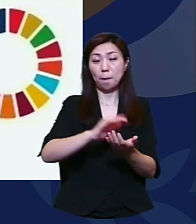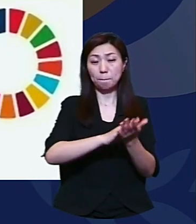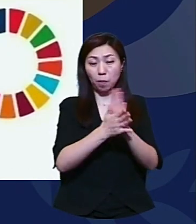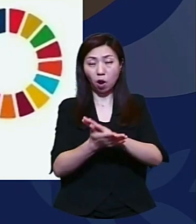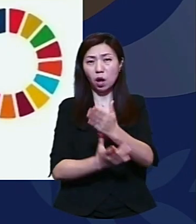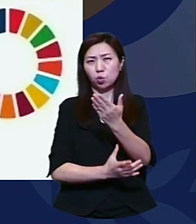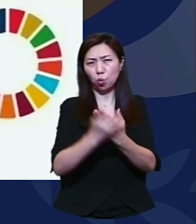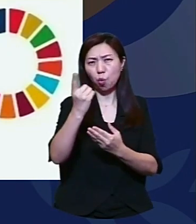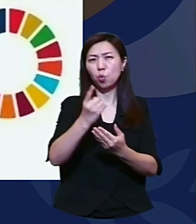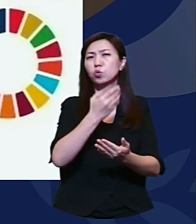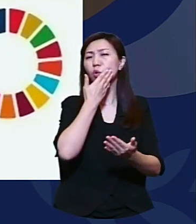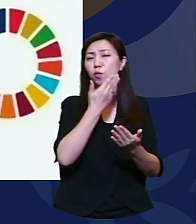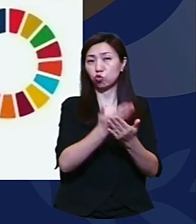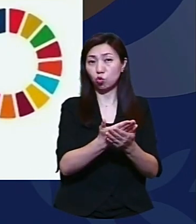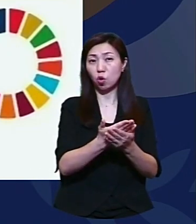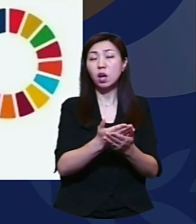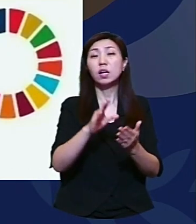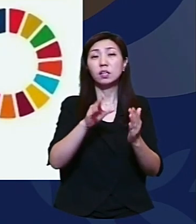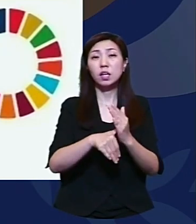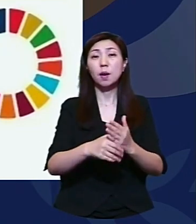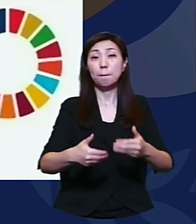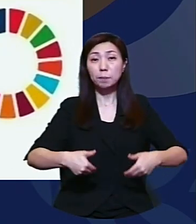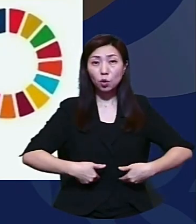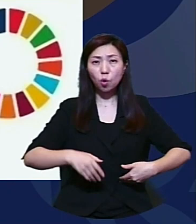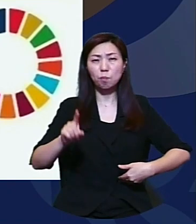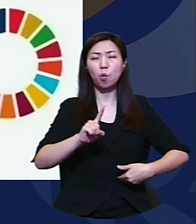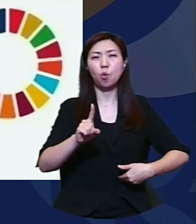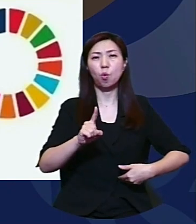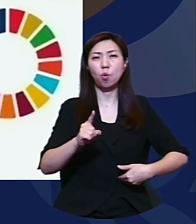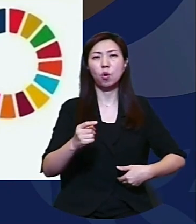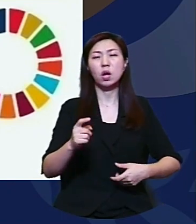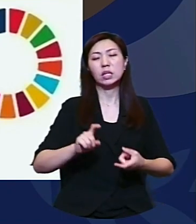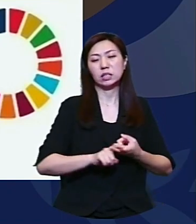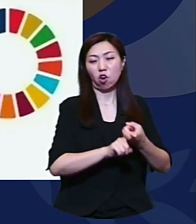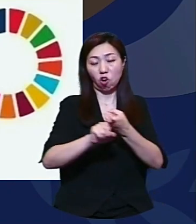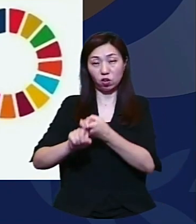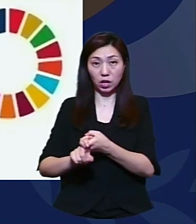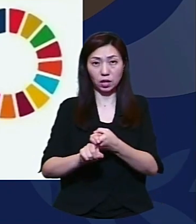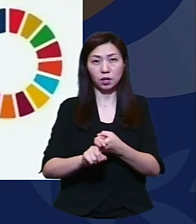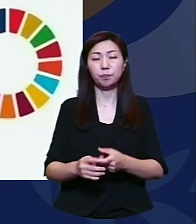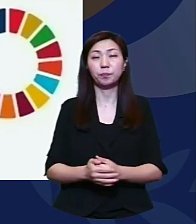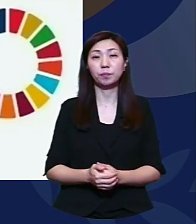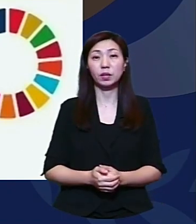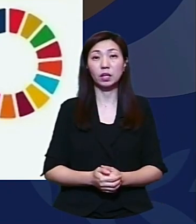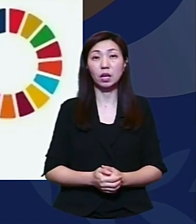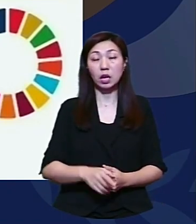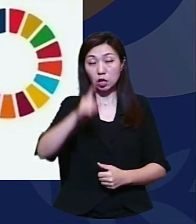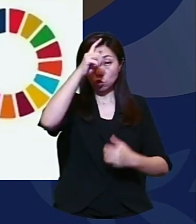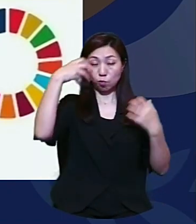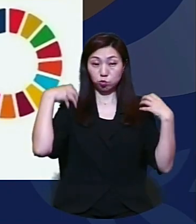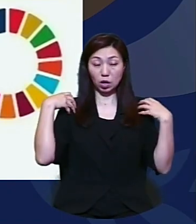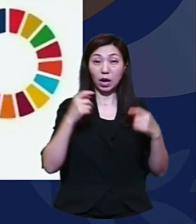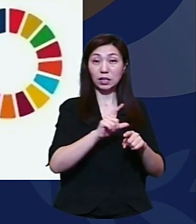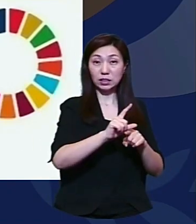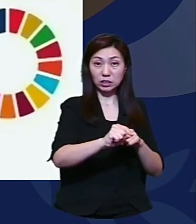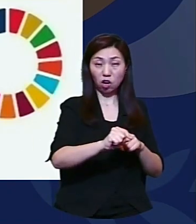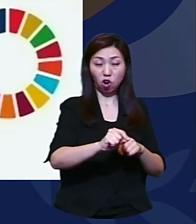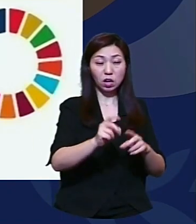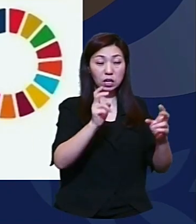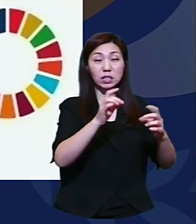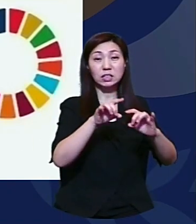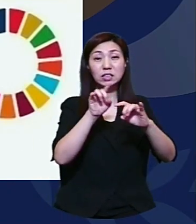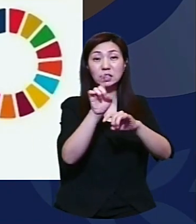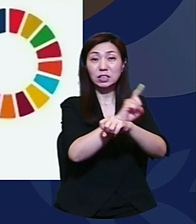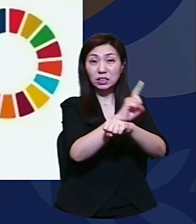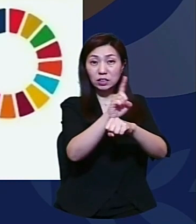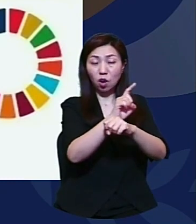through governments collaborating with local digital companies to achieve digital skills training objectives. And I'm reminded,